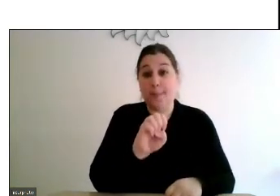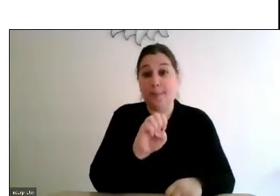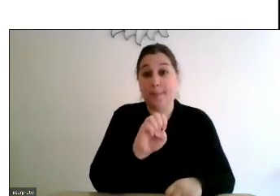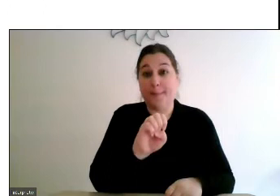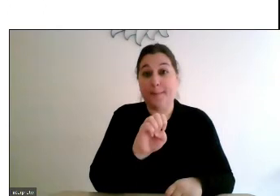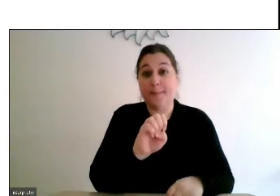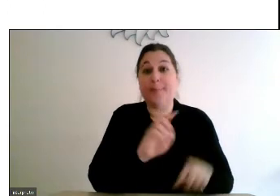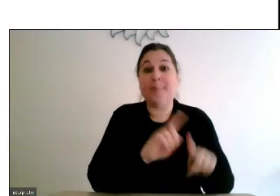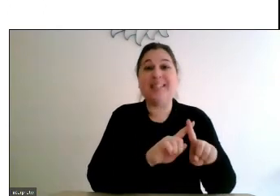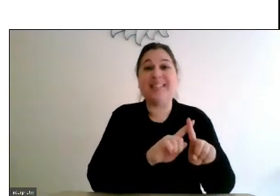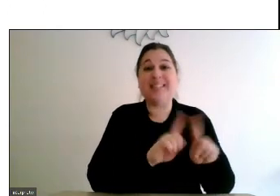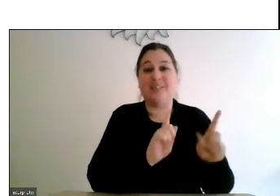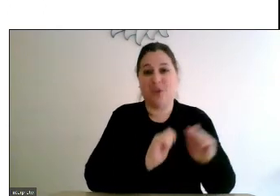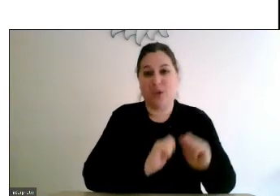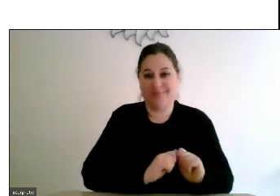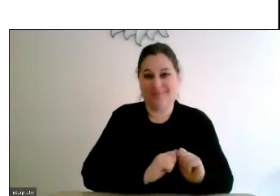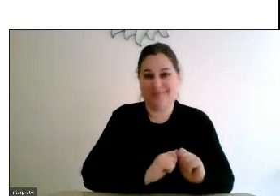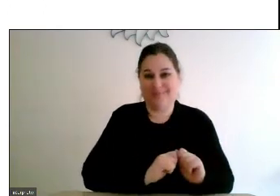The y-intercepts,